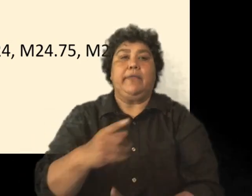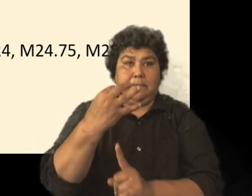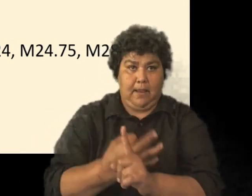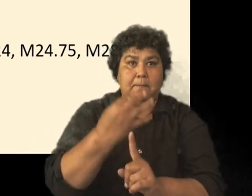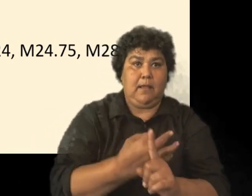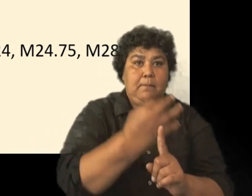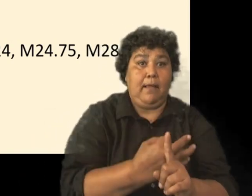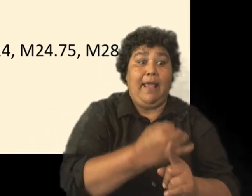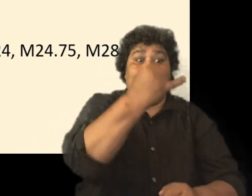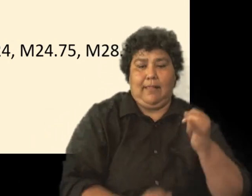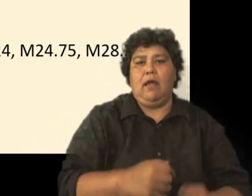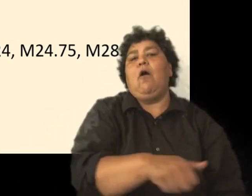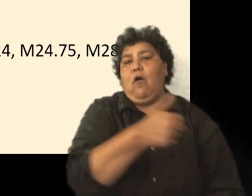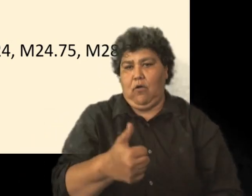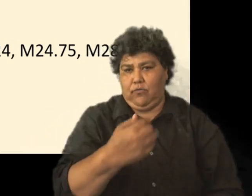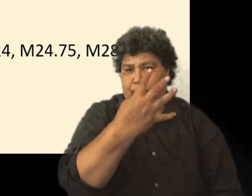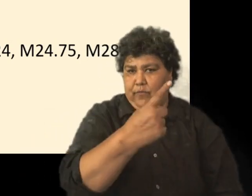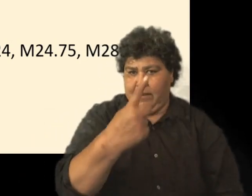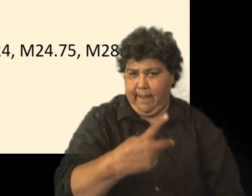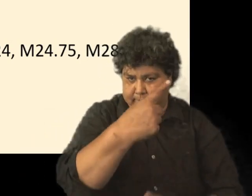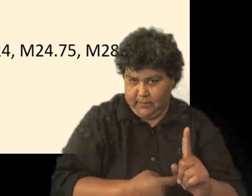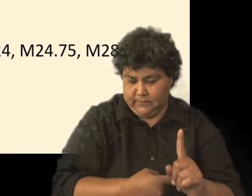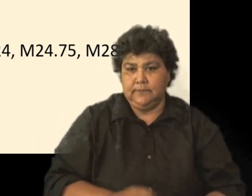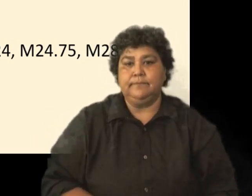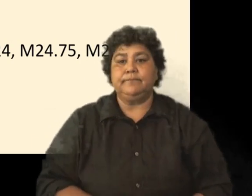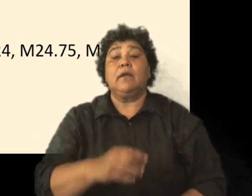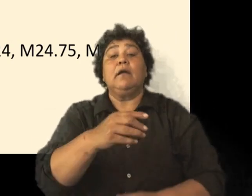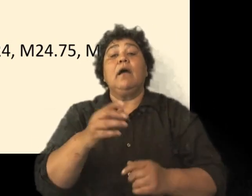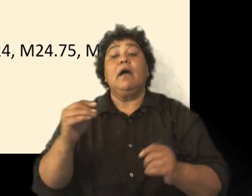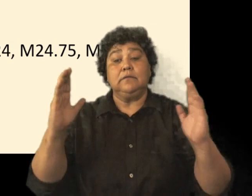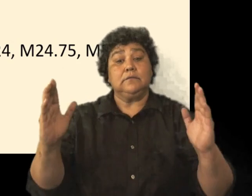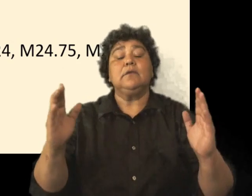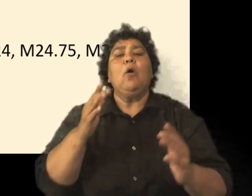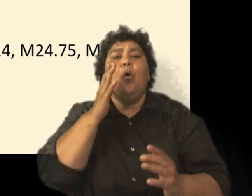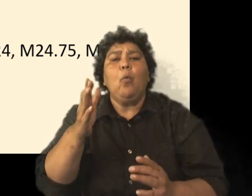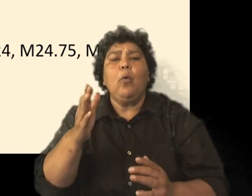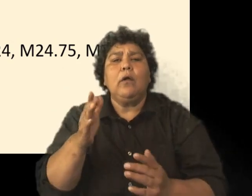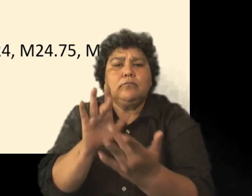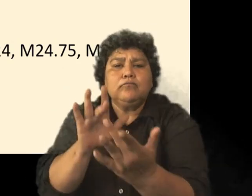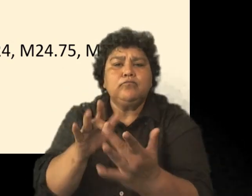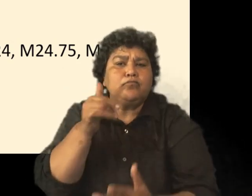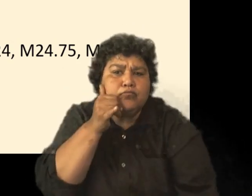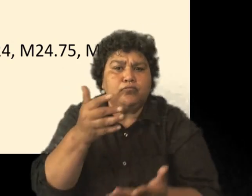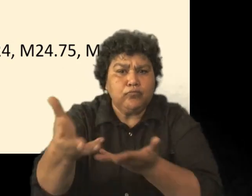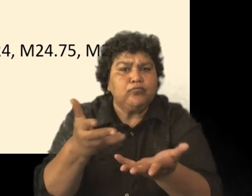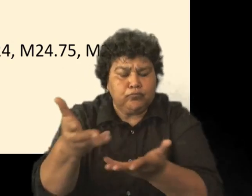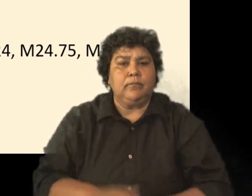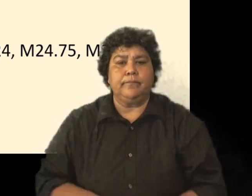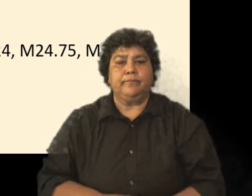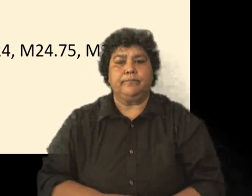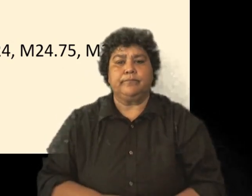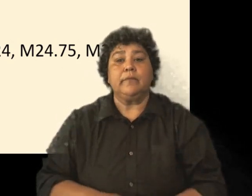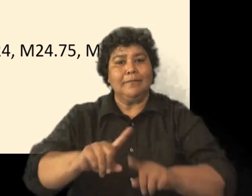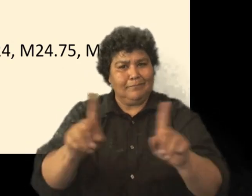3 televisits and 10 phone calls to help monitor and stay connected with patients. Nonetheless, a 4-year